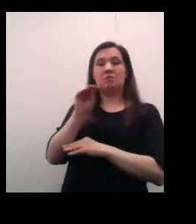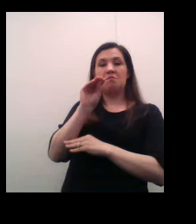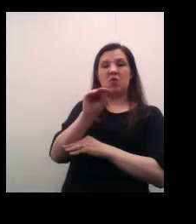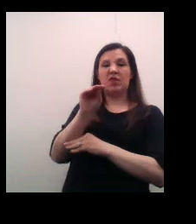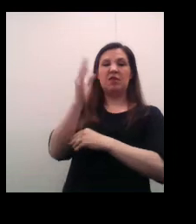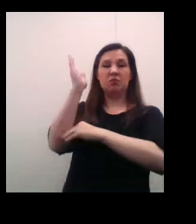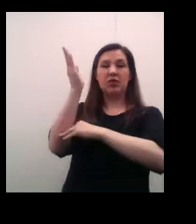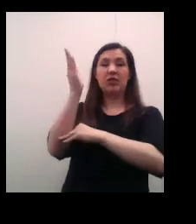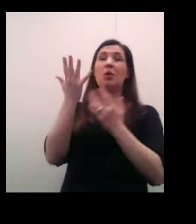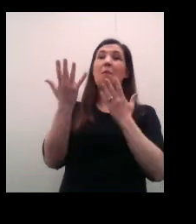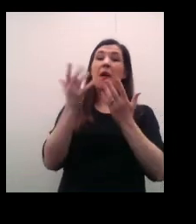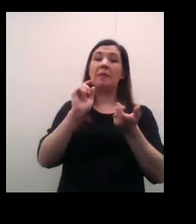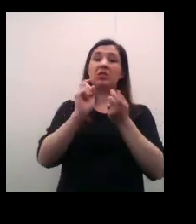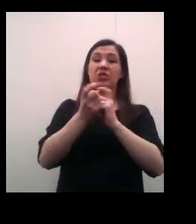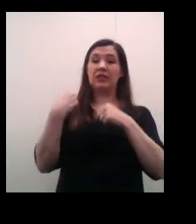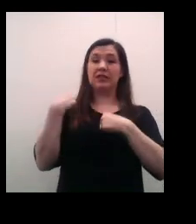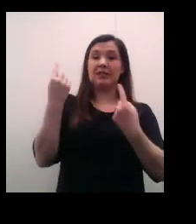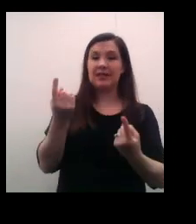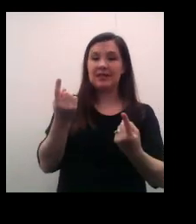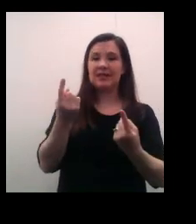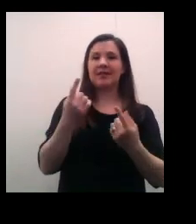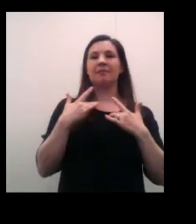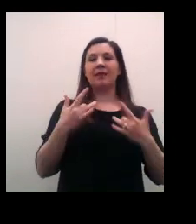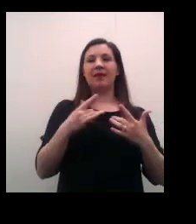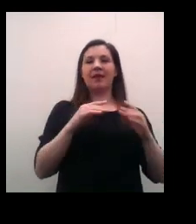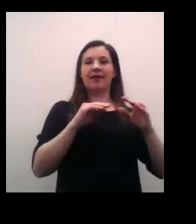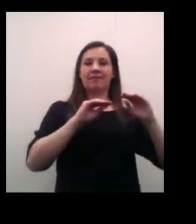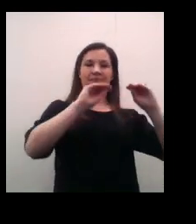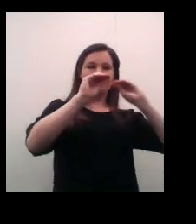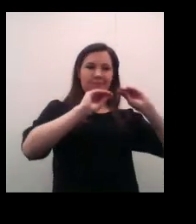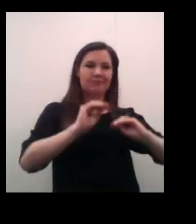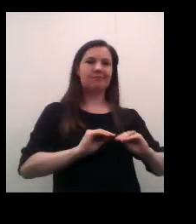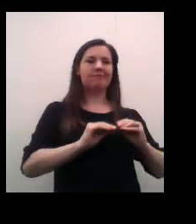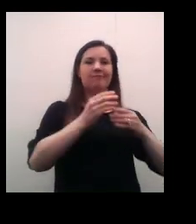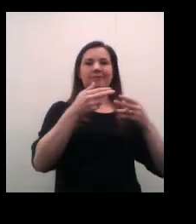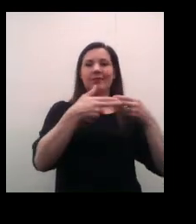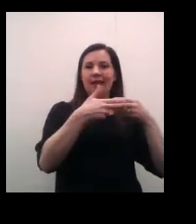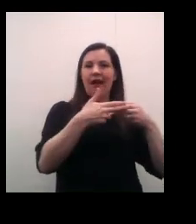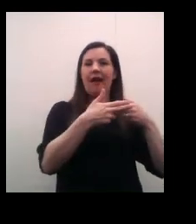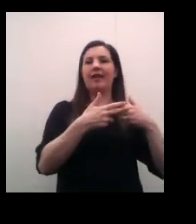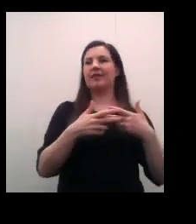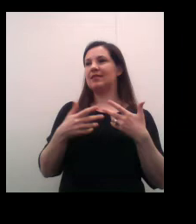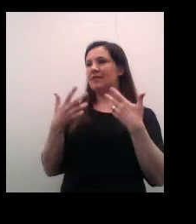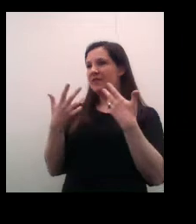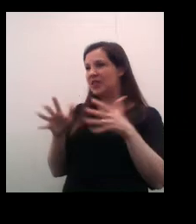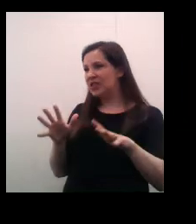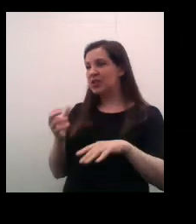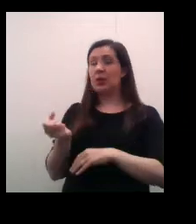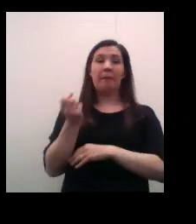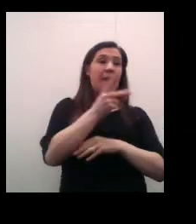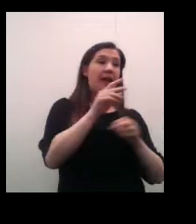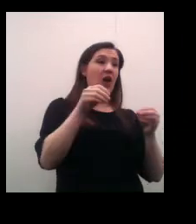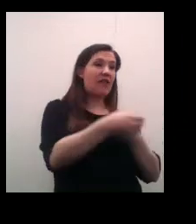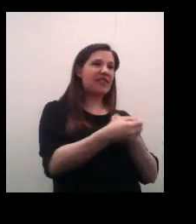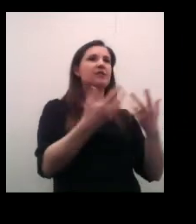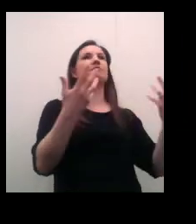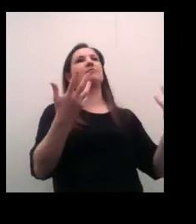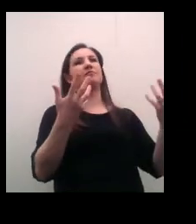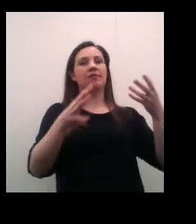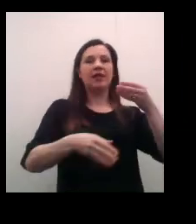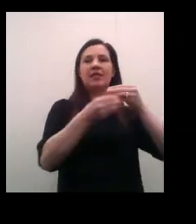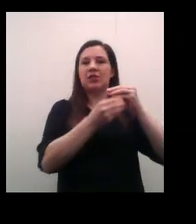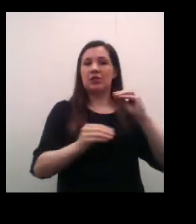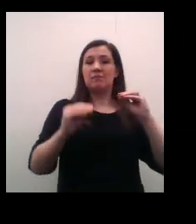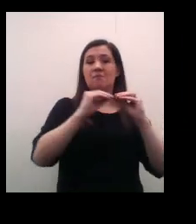may have changed, and often does by the time we get back to our offices and find out that there have been additional cases or, unfortunately, sometimes